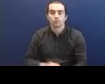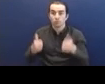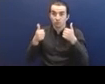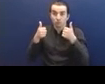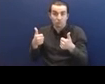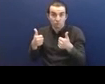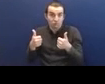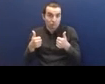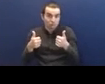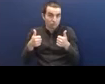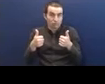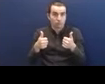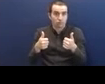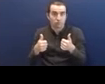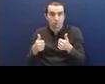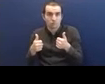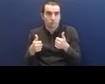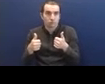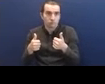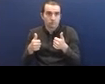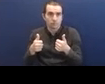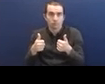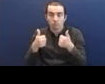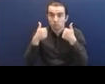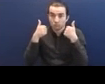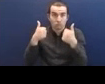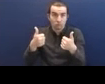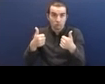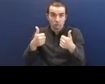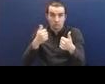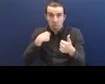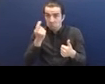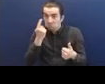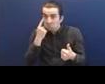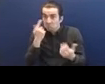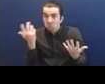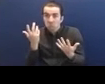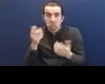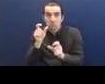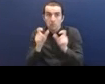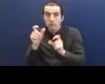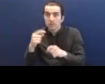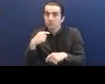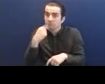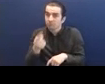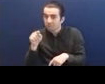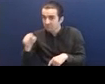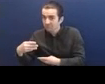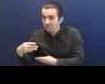Sure. So this is just in answer to A. Yeah. The answers are still coming in. Yeah.